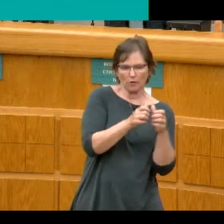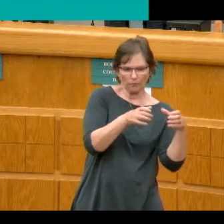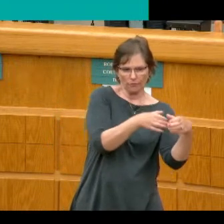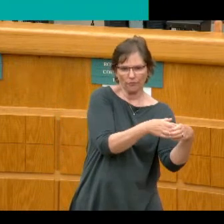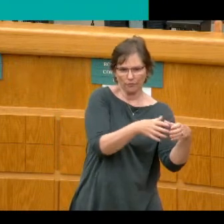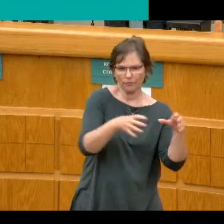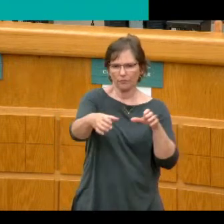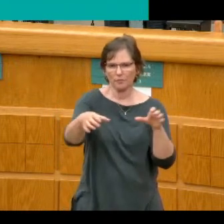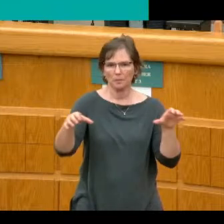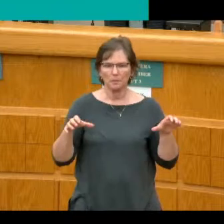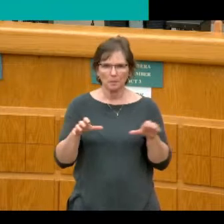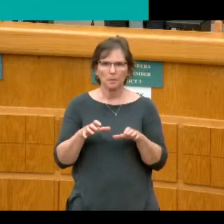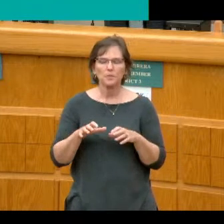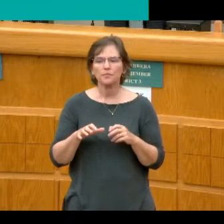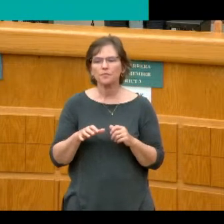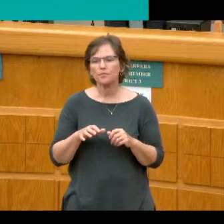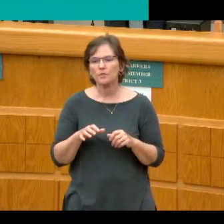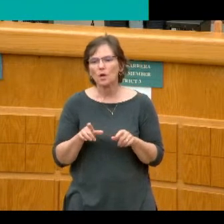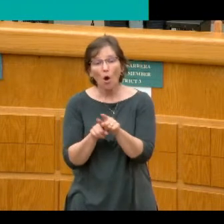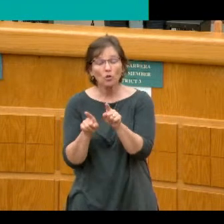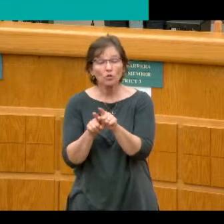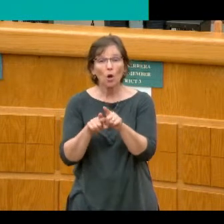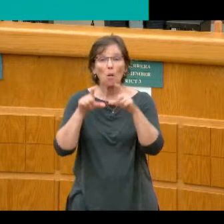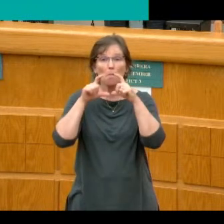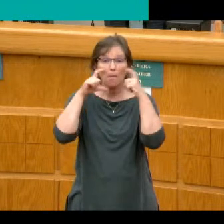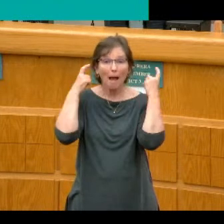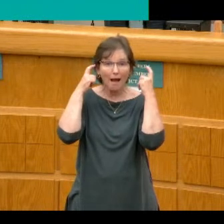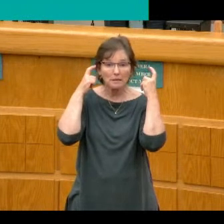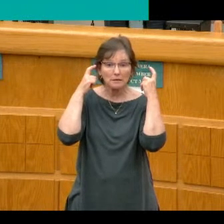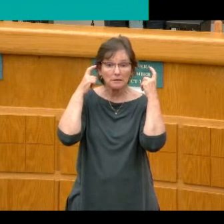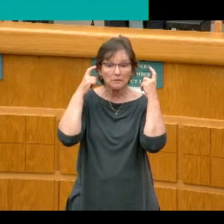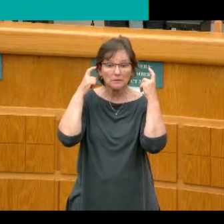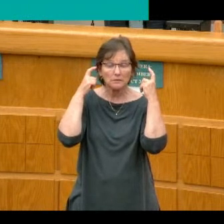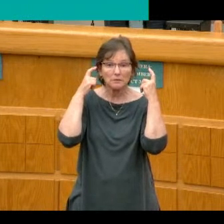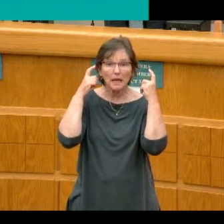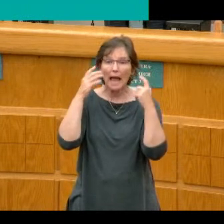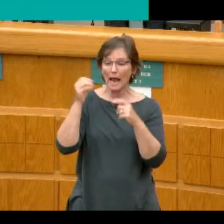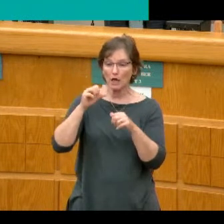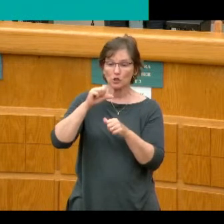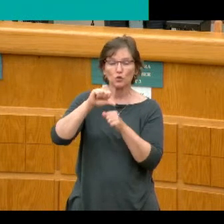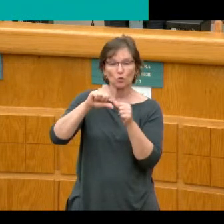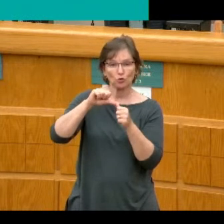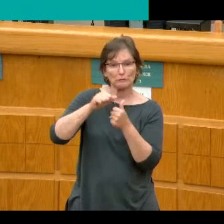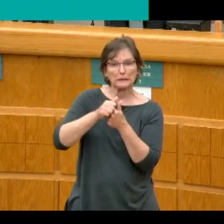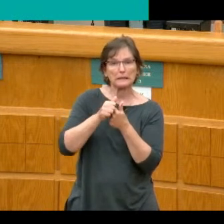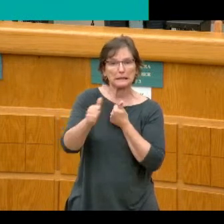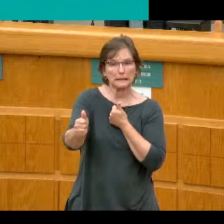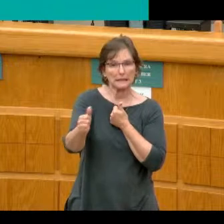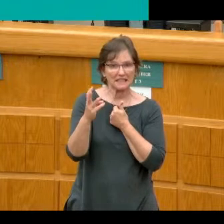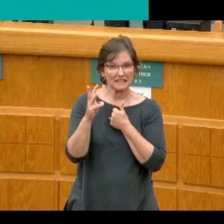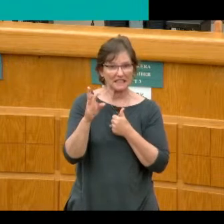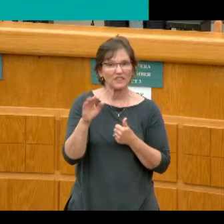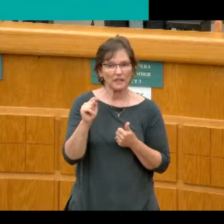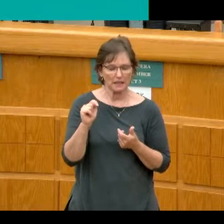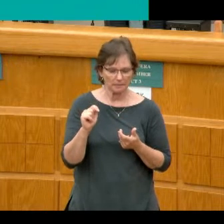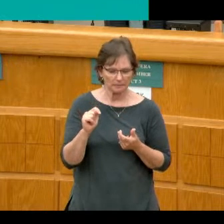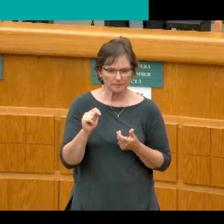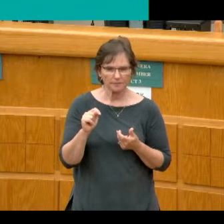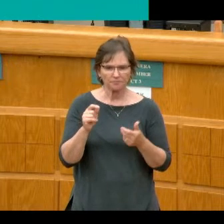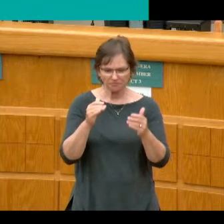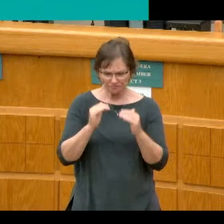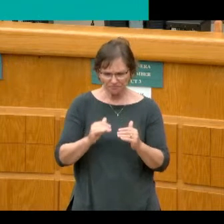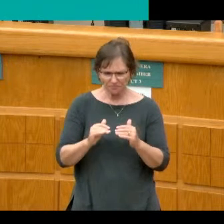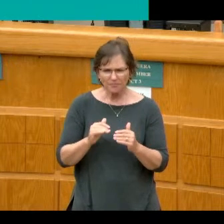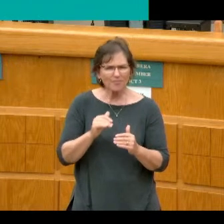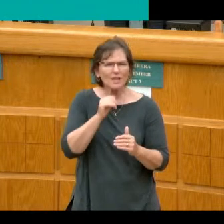safely. Seating guests from the same household together, and then maybe separating